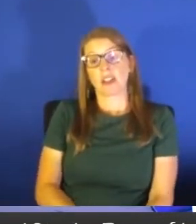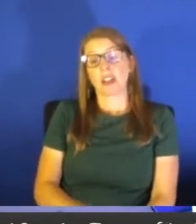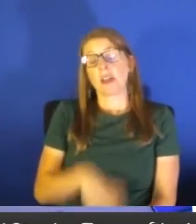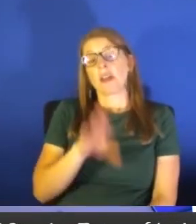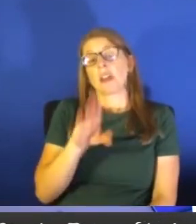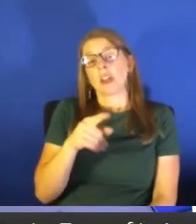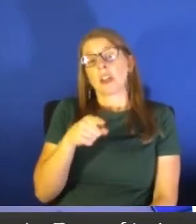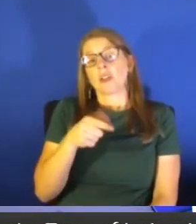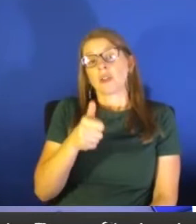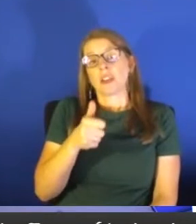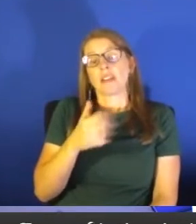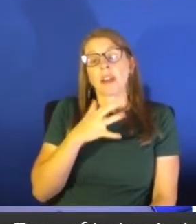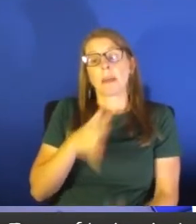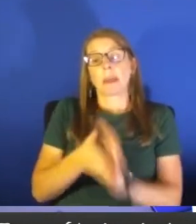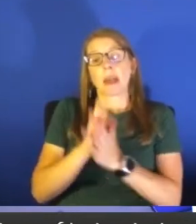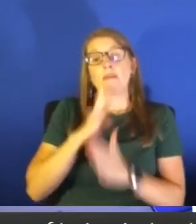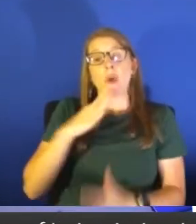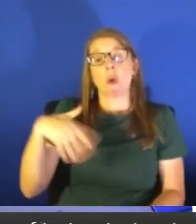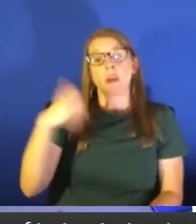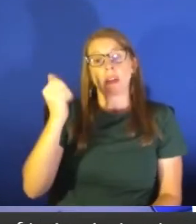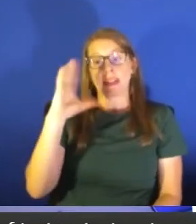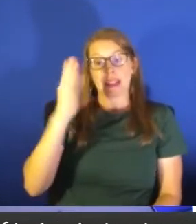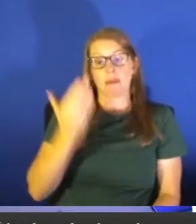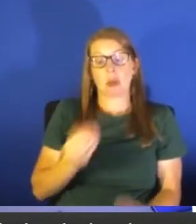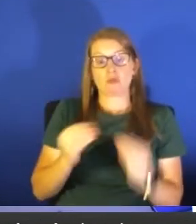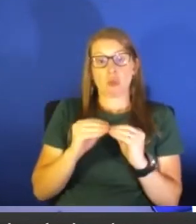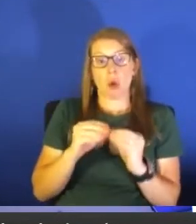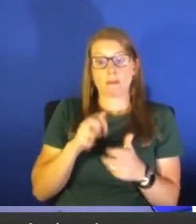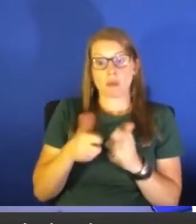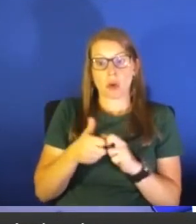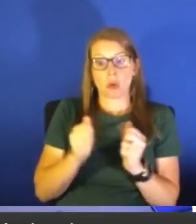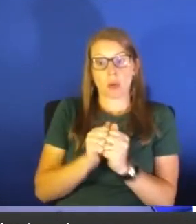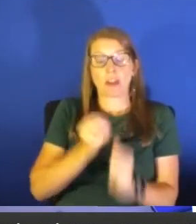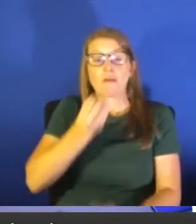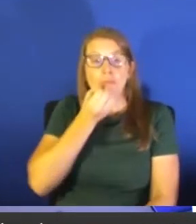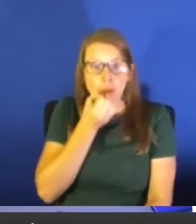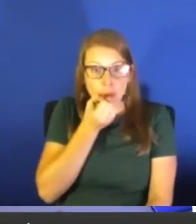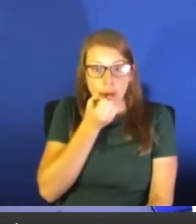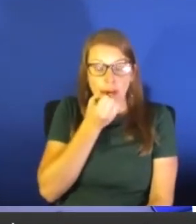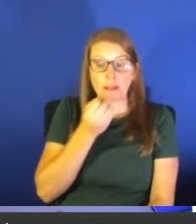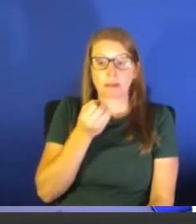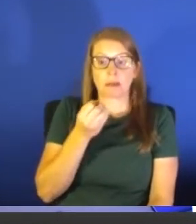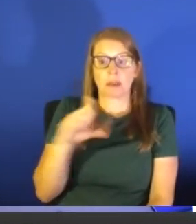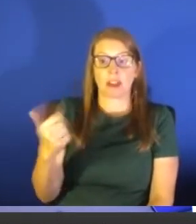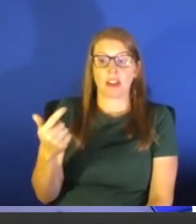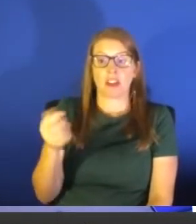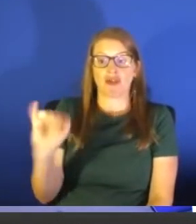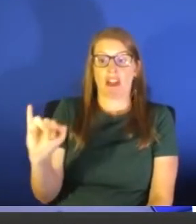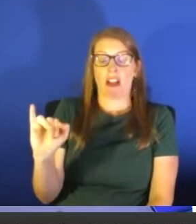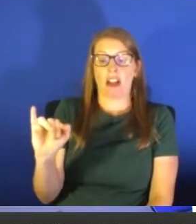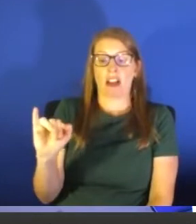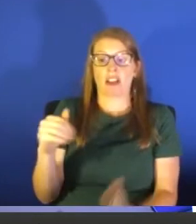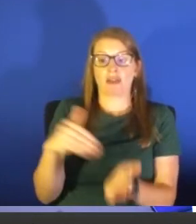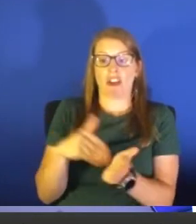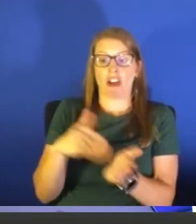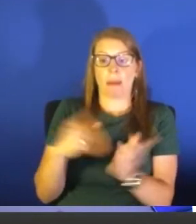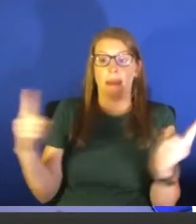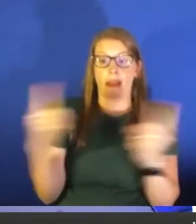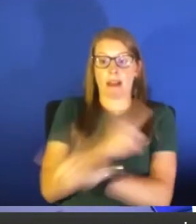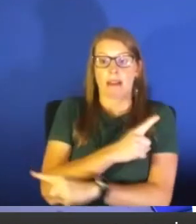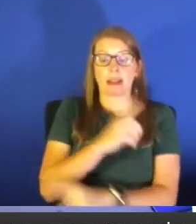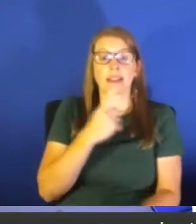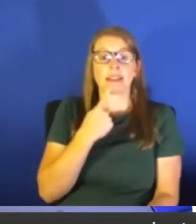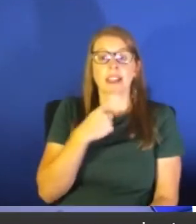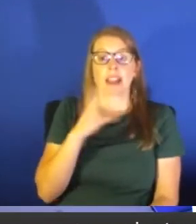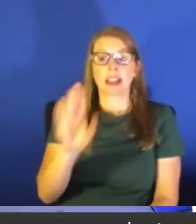older, it seems like I have more problems with food. And I had another GI doc passing in the hallway and said, cut out